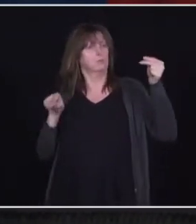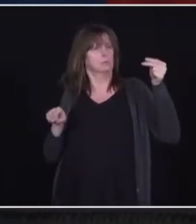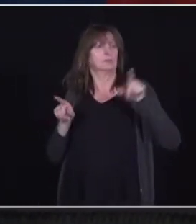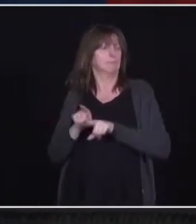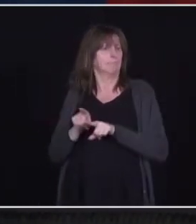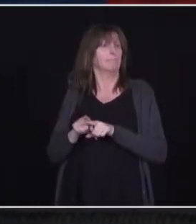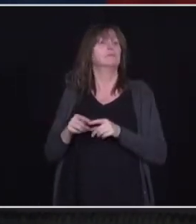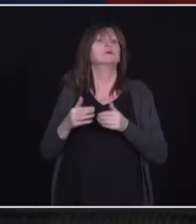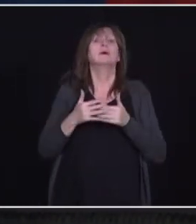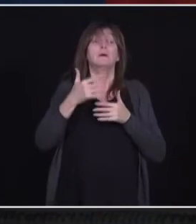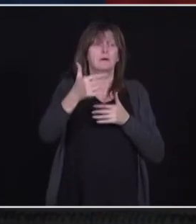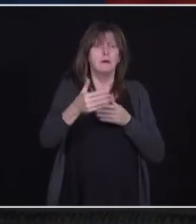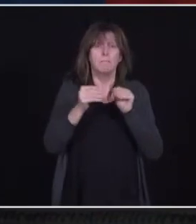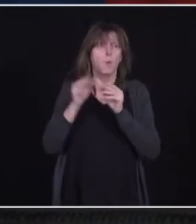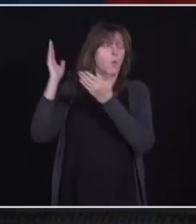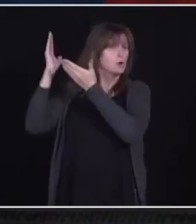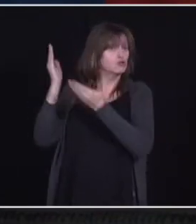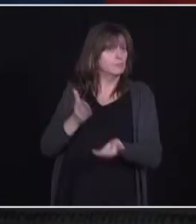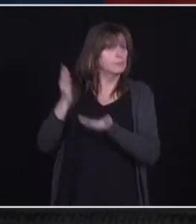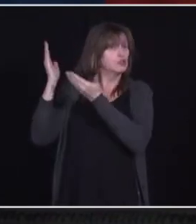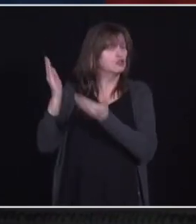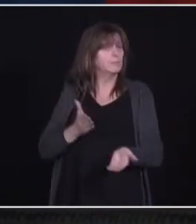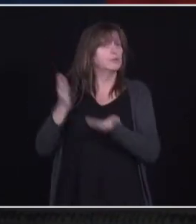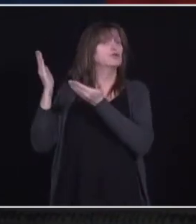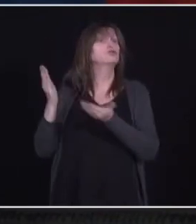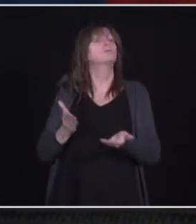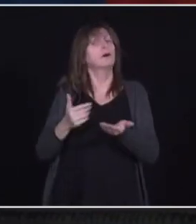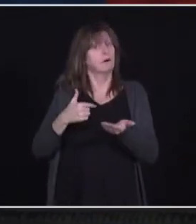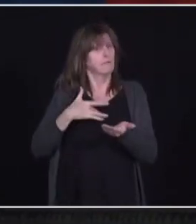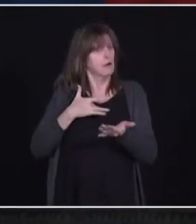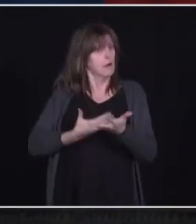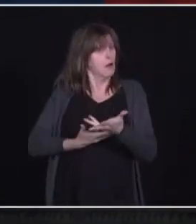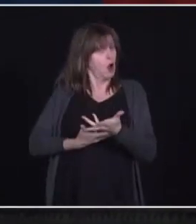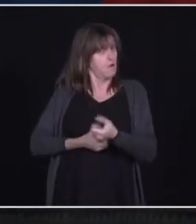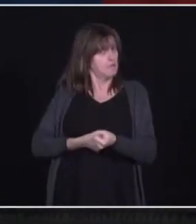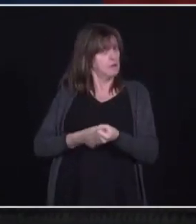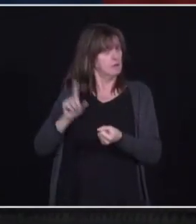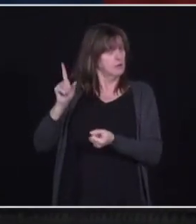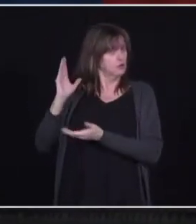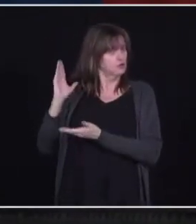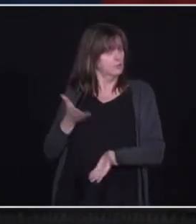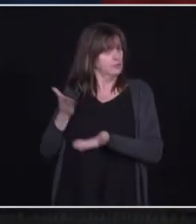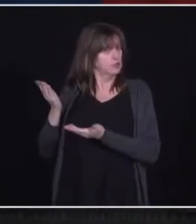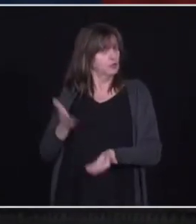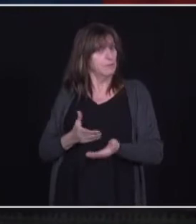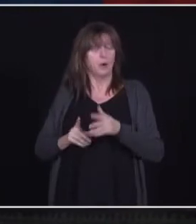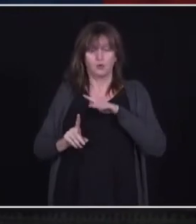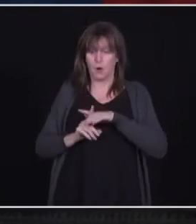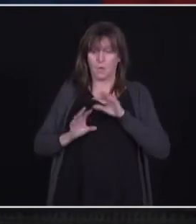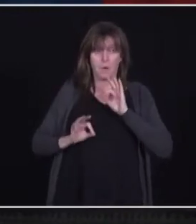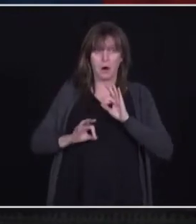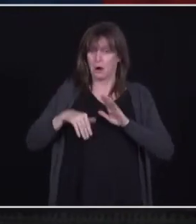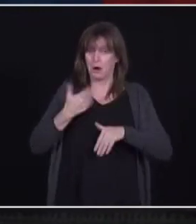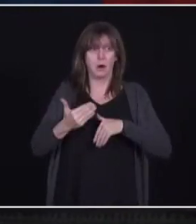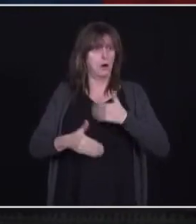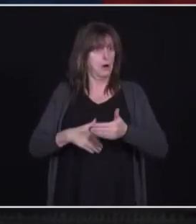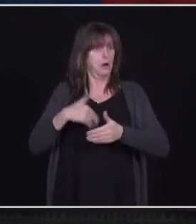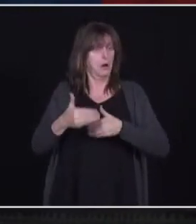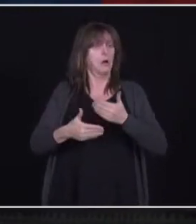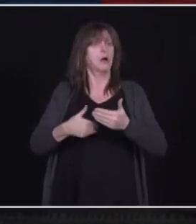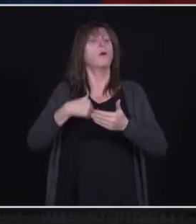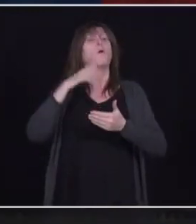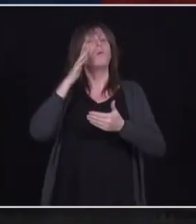develop a confidence in the vaccine supply and when it is going to show up, then we would reassess and be prepared, I would think, to go as you just